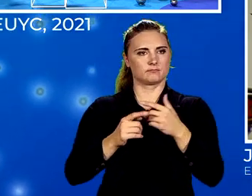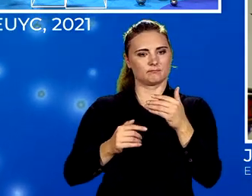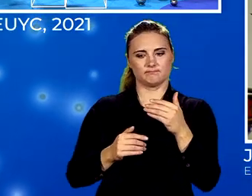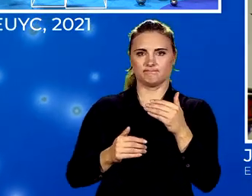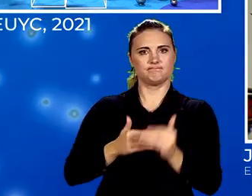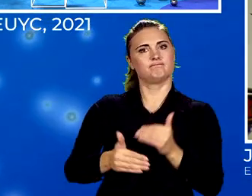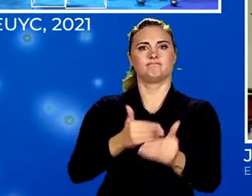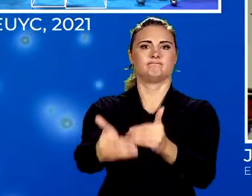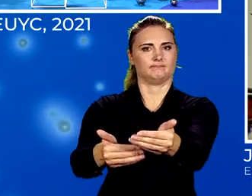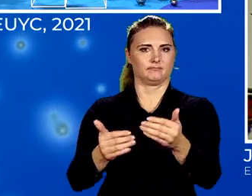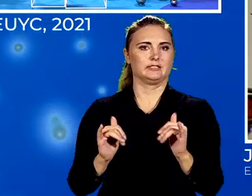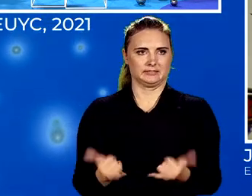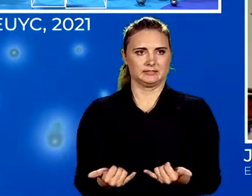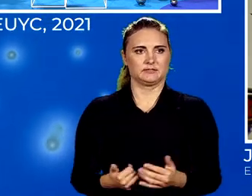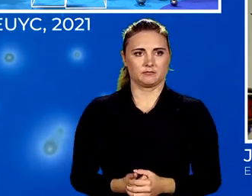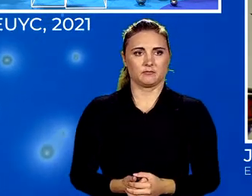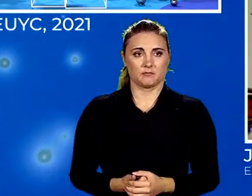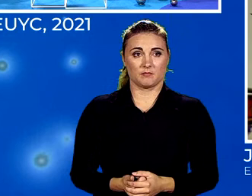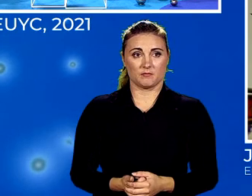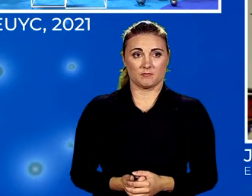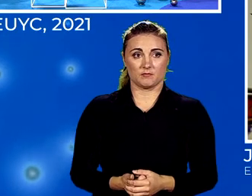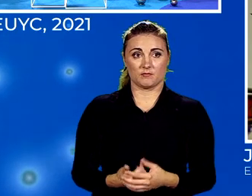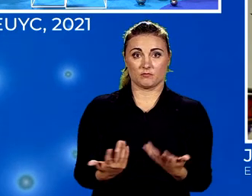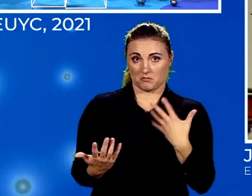actually have a good pace. What, in your opinion,